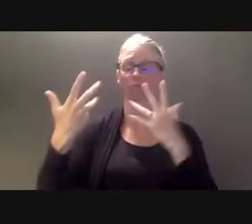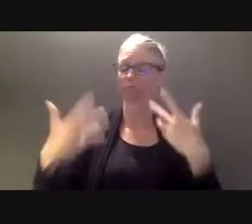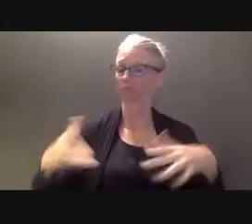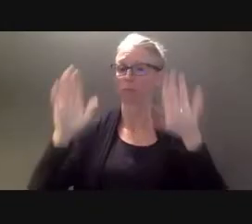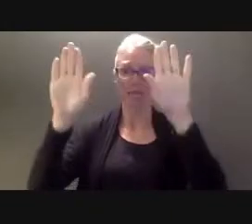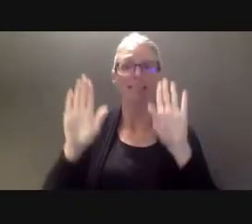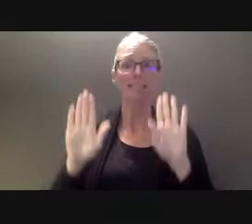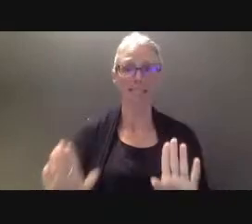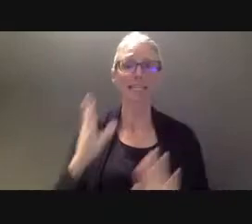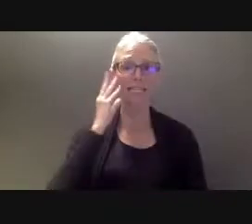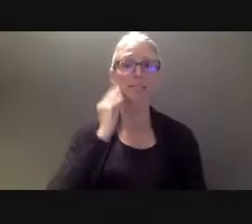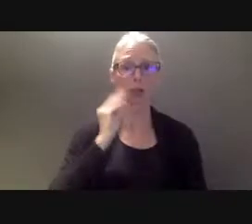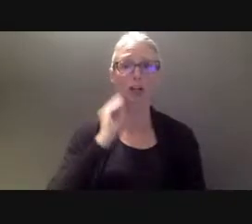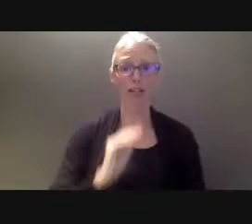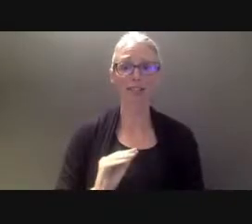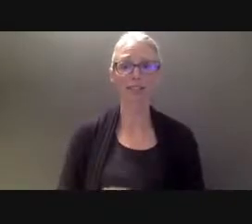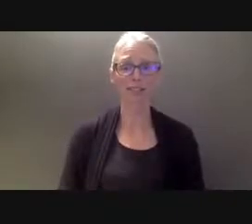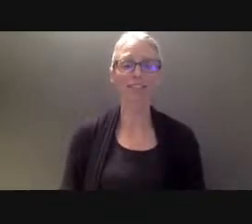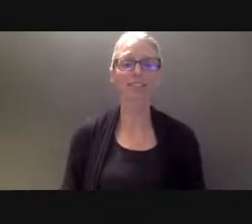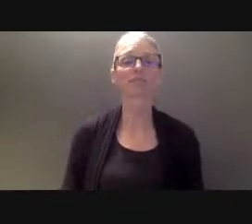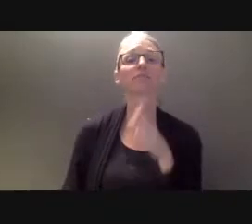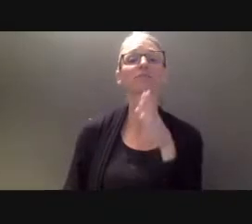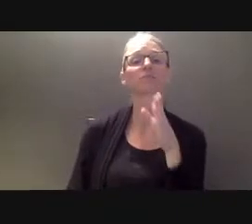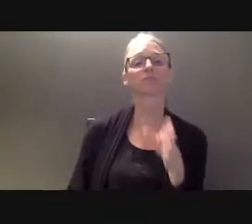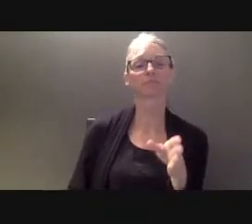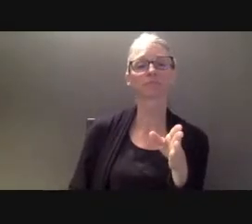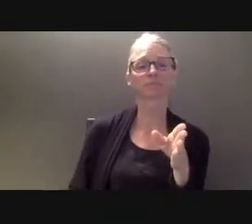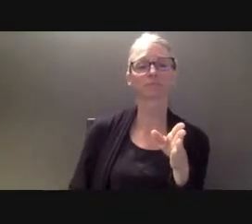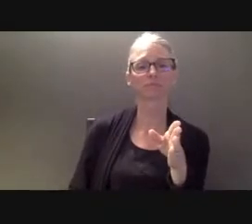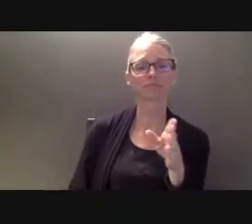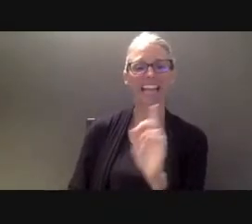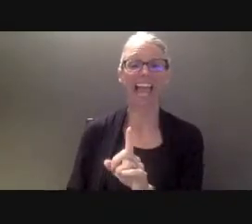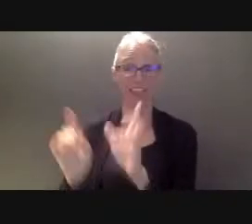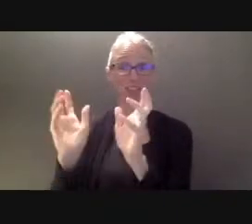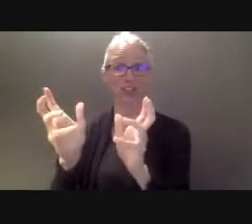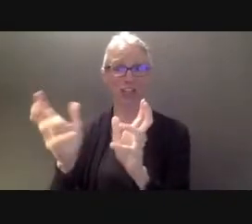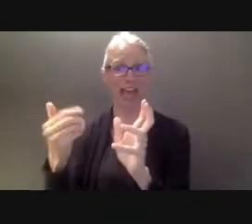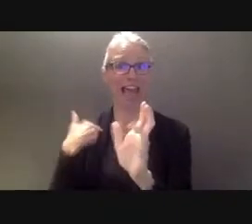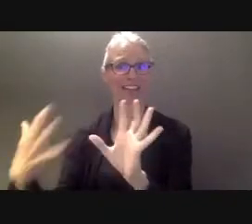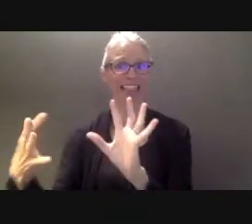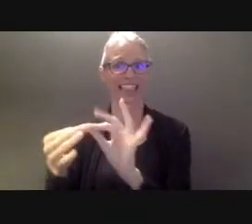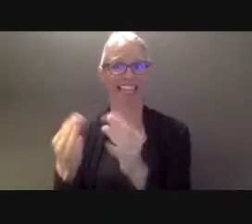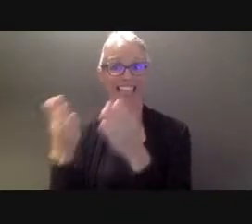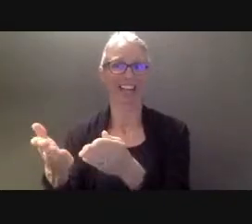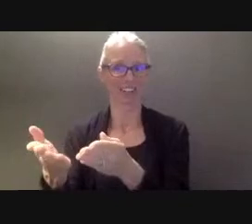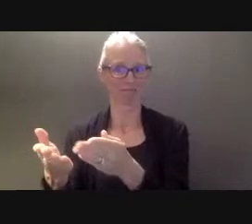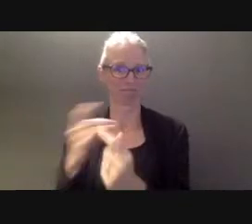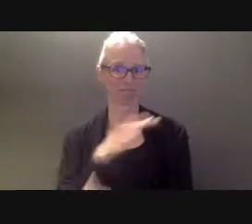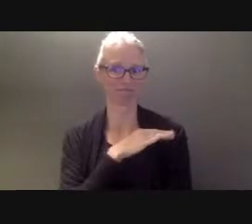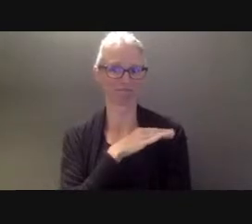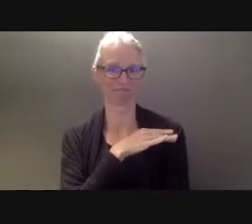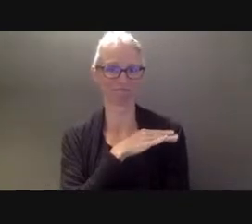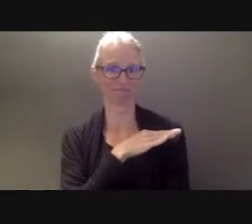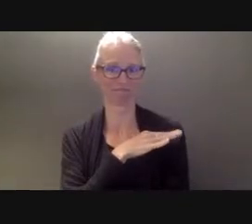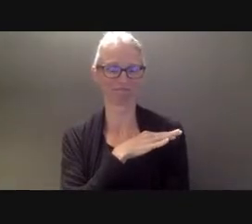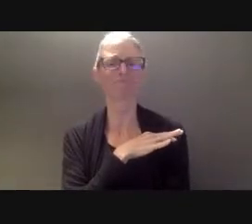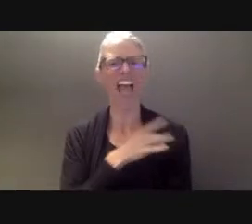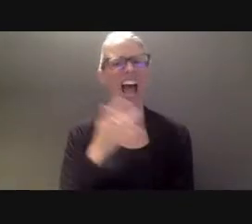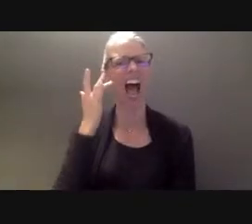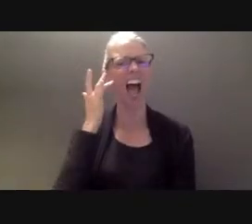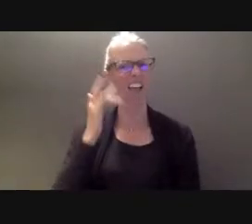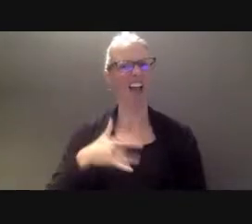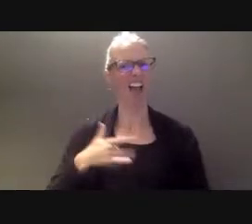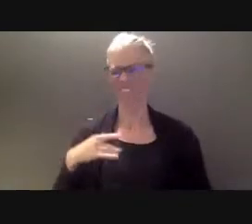that. Actually, maybe and then just another person sent the link. So everyone's chiming in now on this. I think sounds like we're all headed